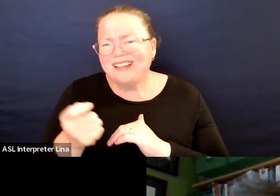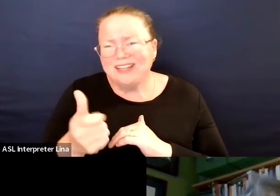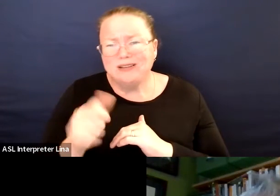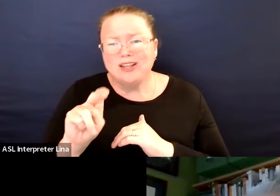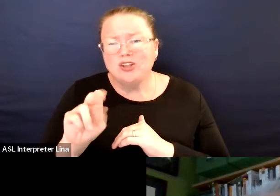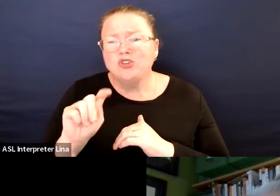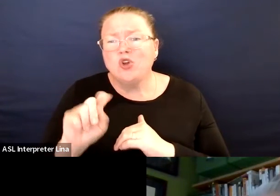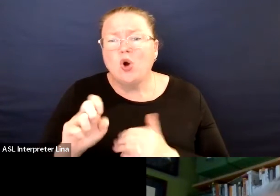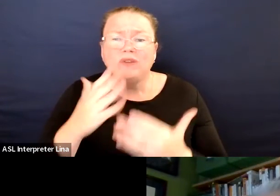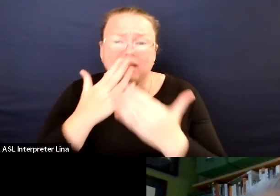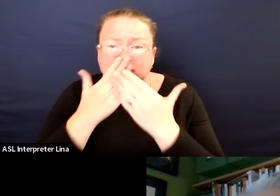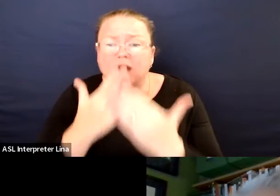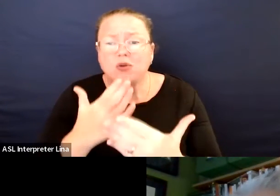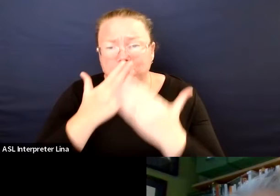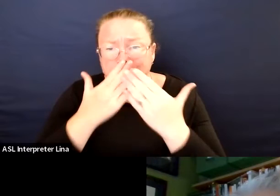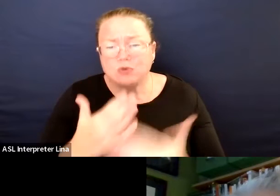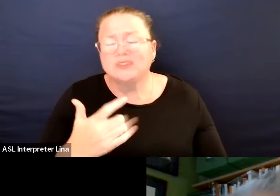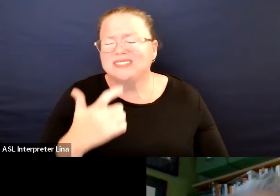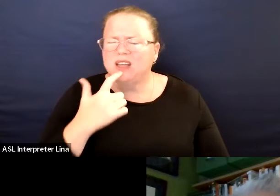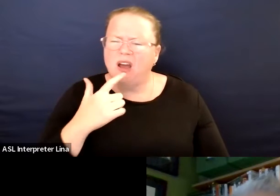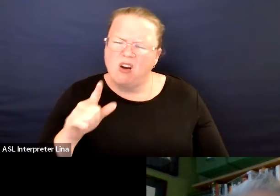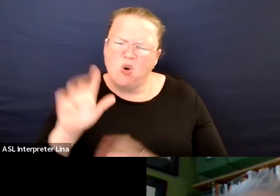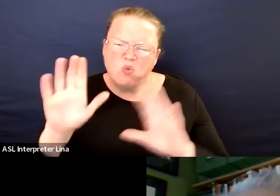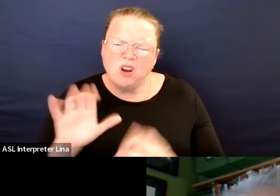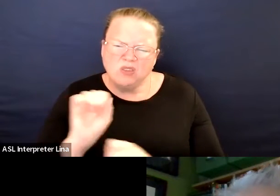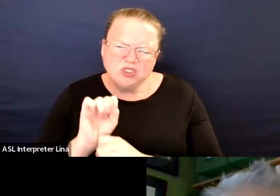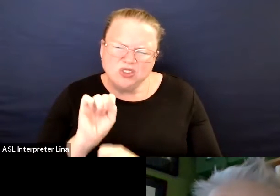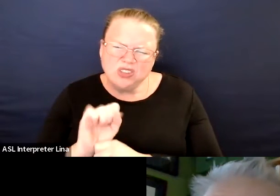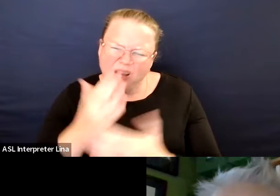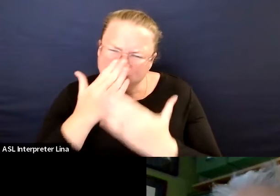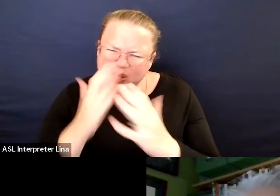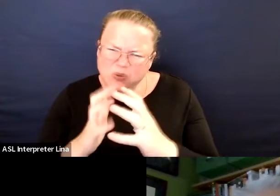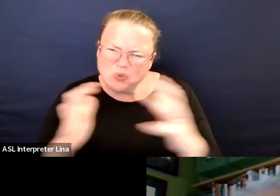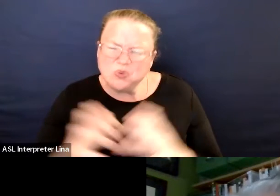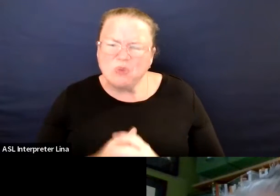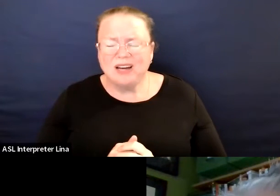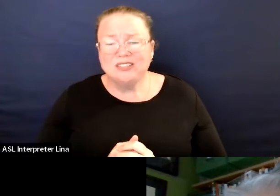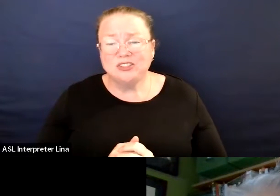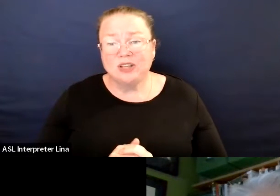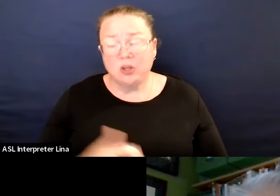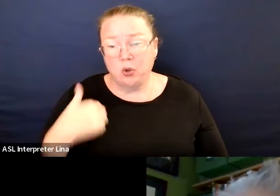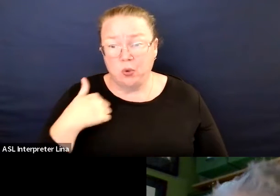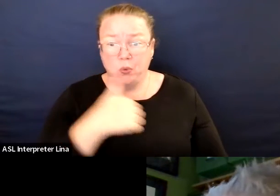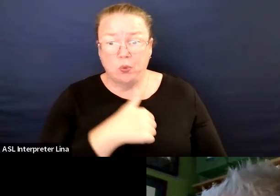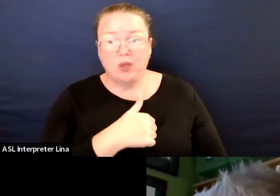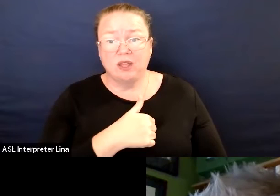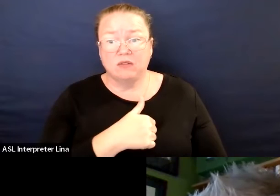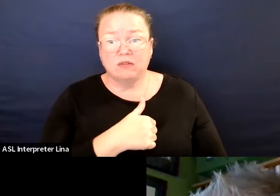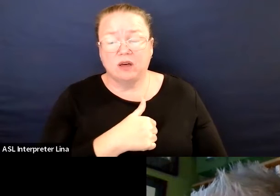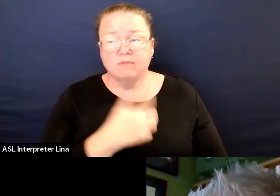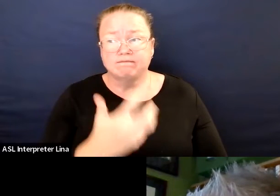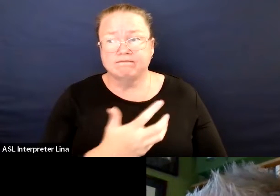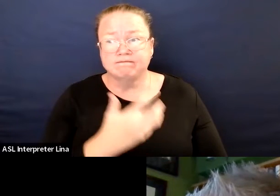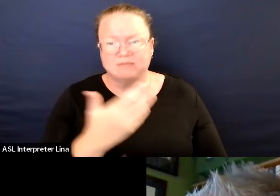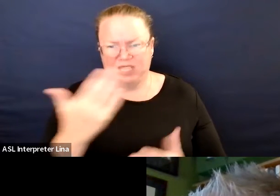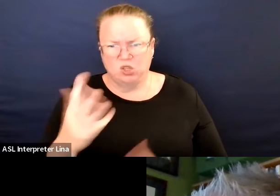of appreciation, saying, you do a wonderful job and thank you so much. We have even, here